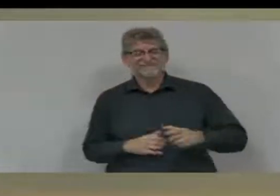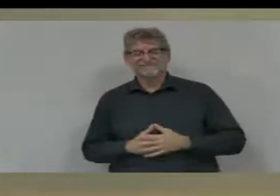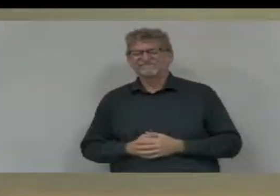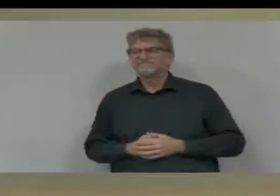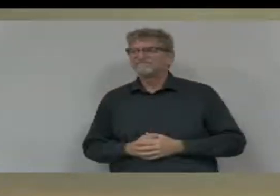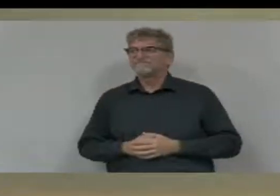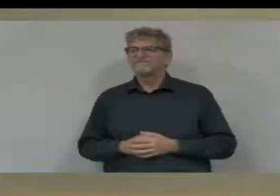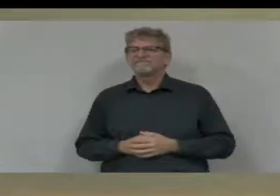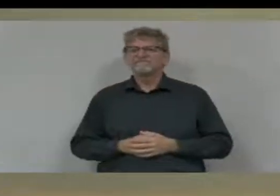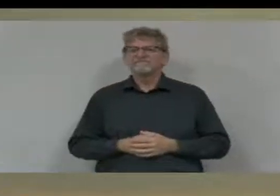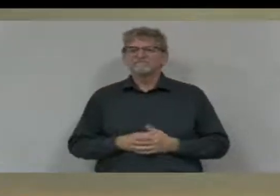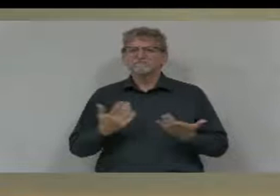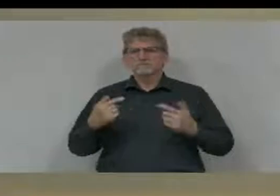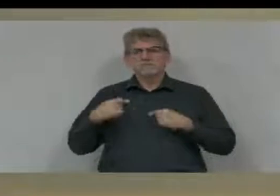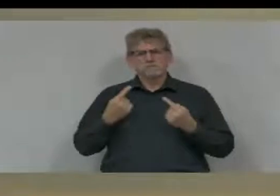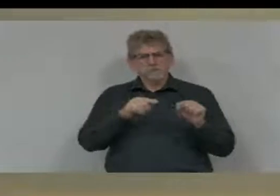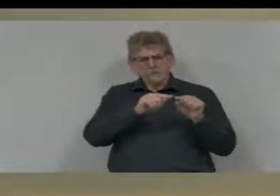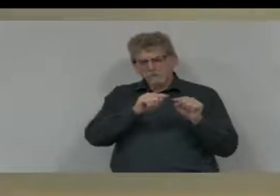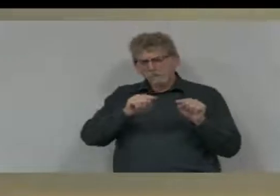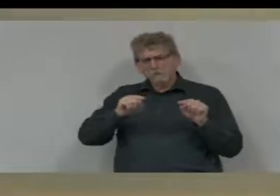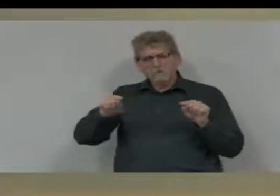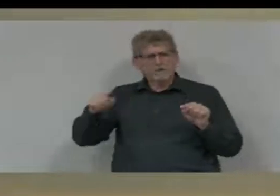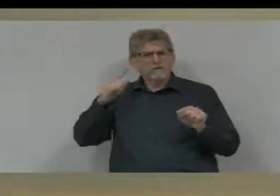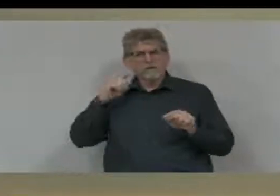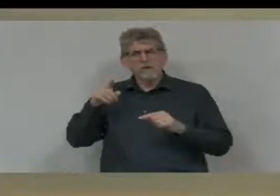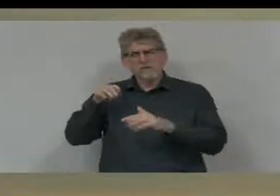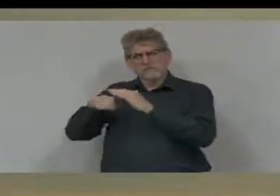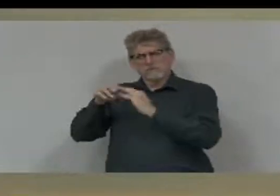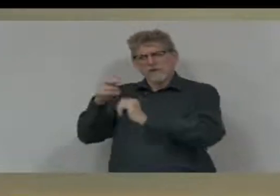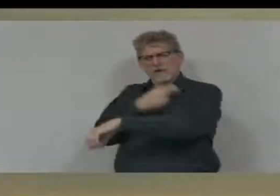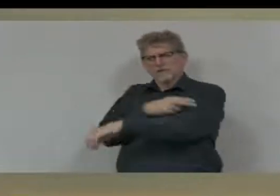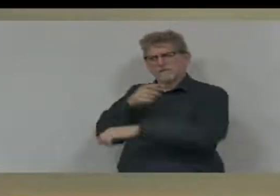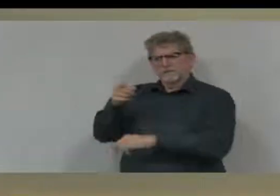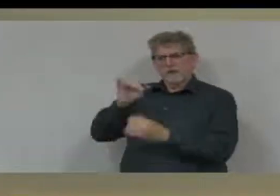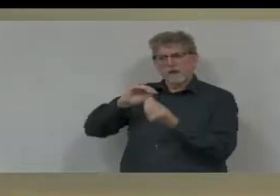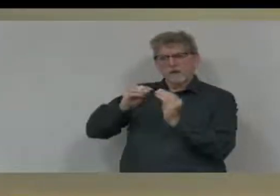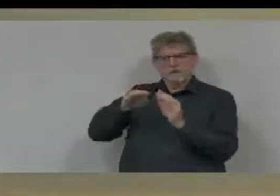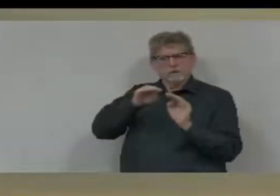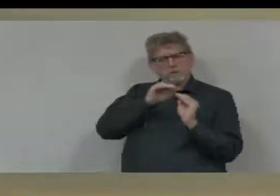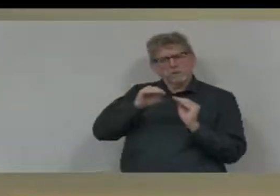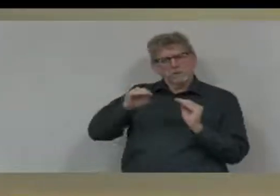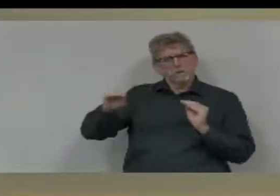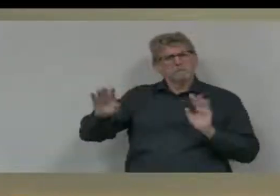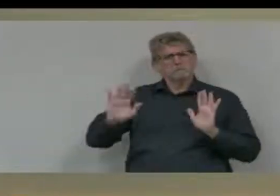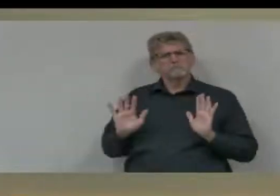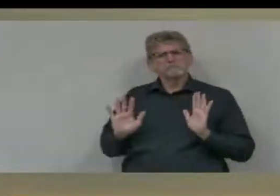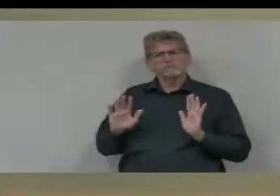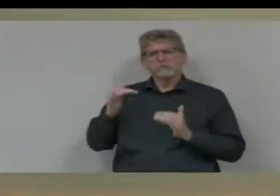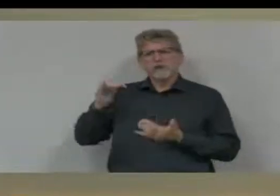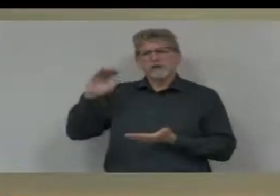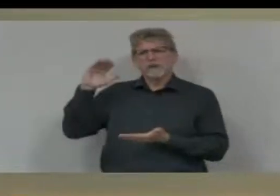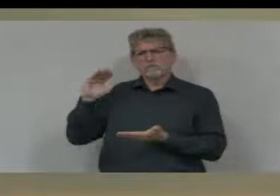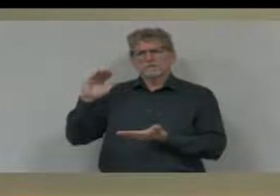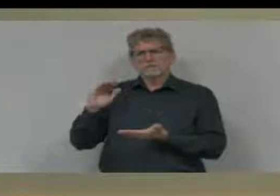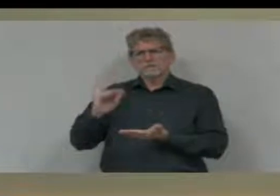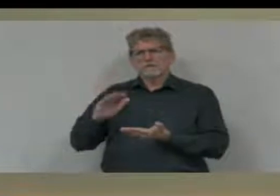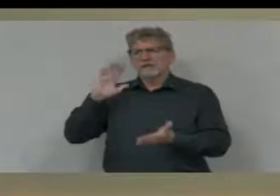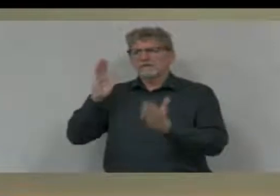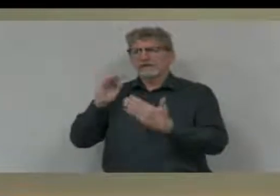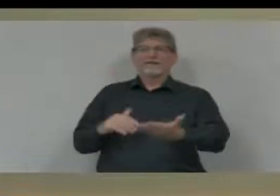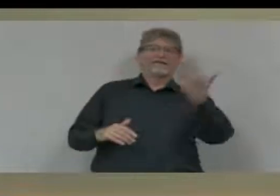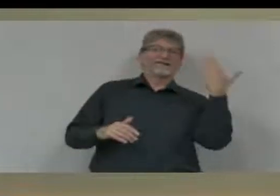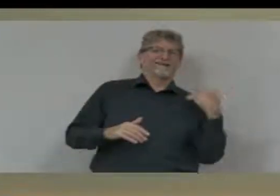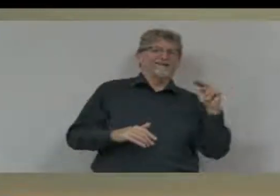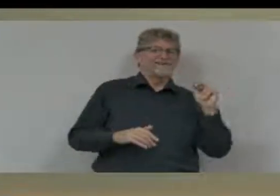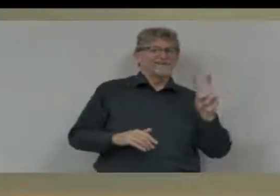Relatively stable in terms of hospitalization numbers, and lower, of course, than we saw during November, December, and early